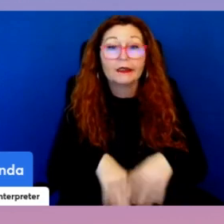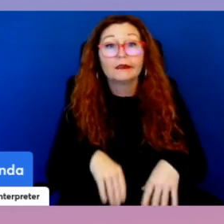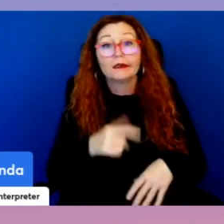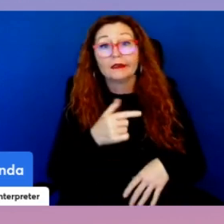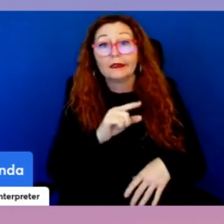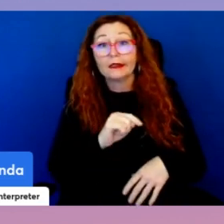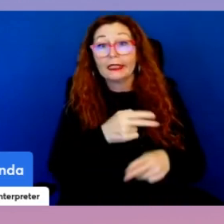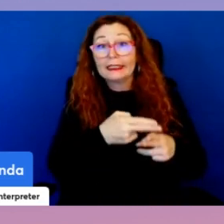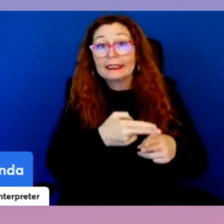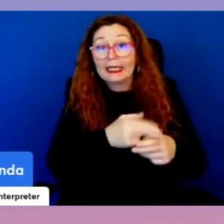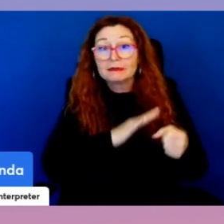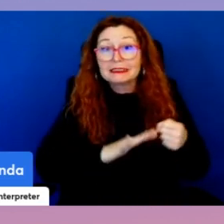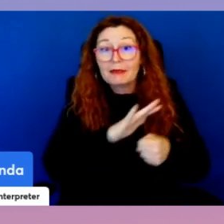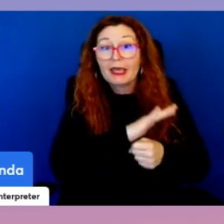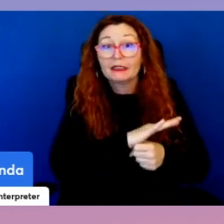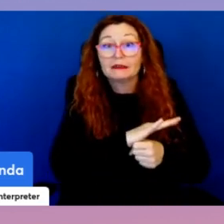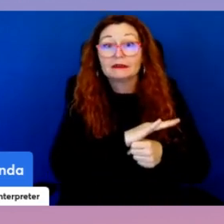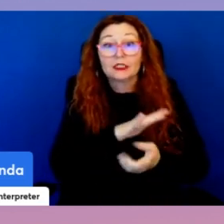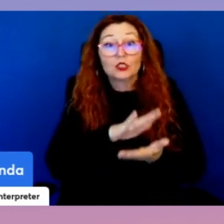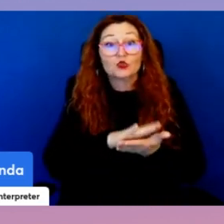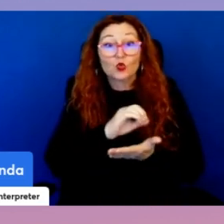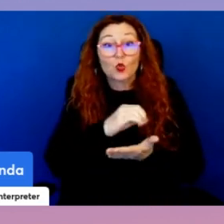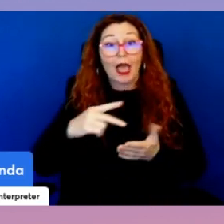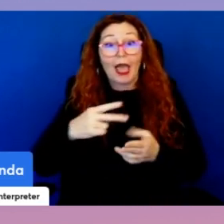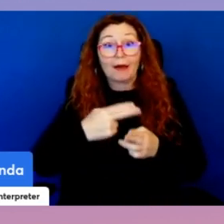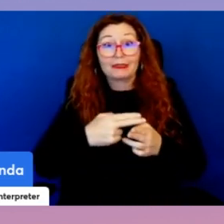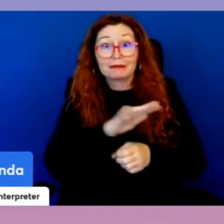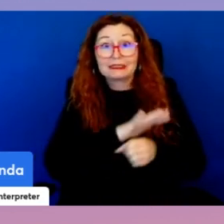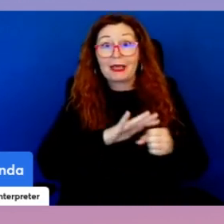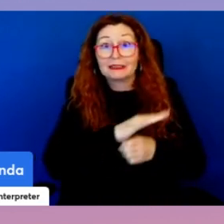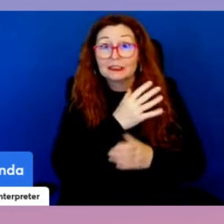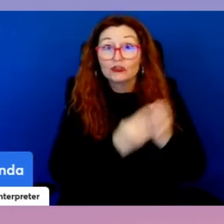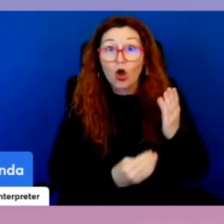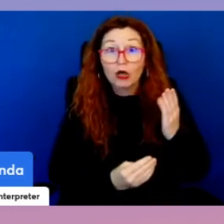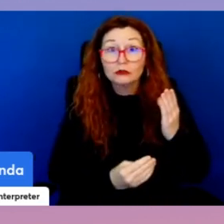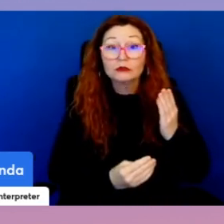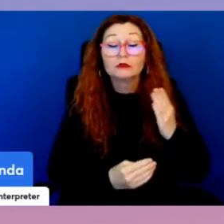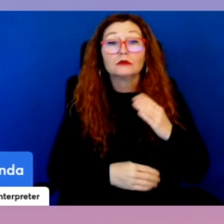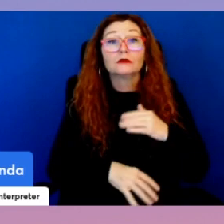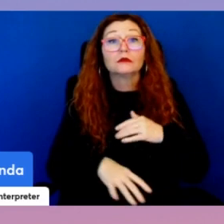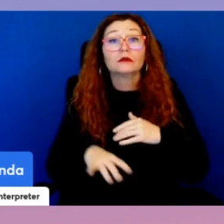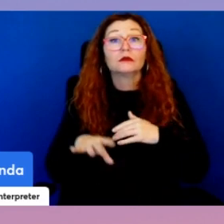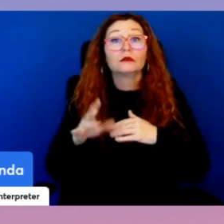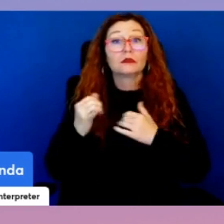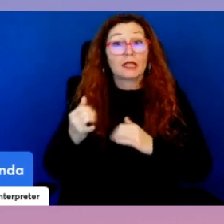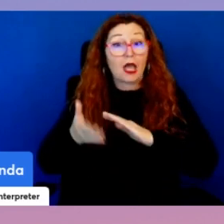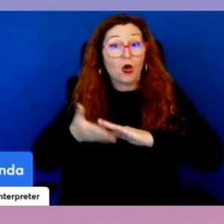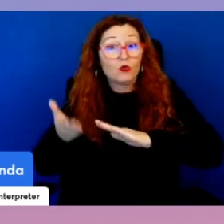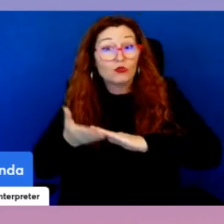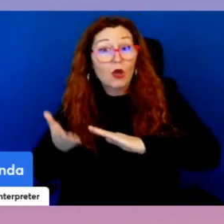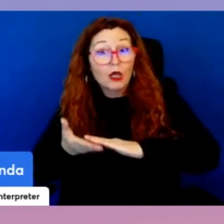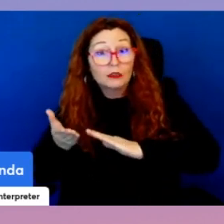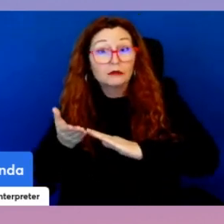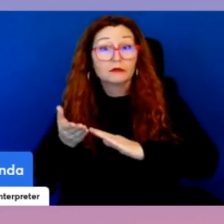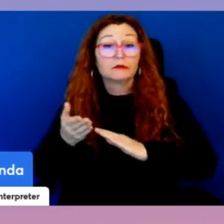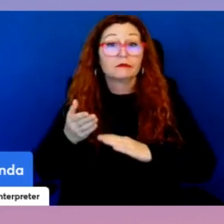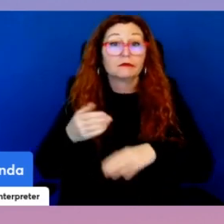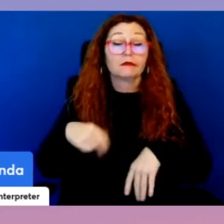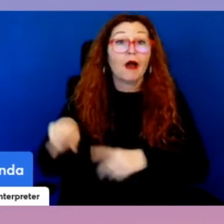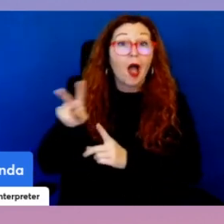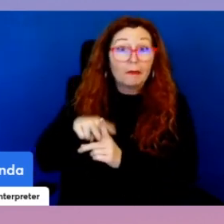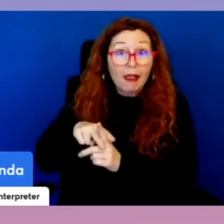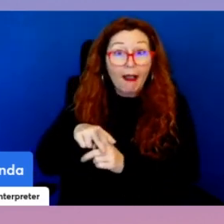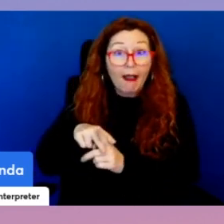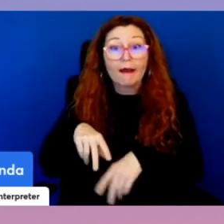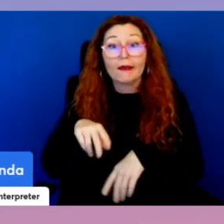school app namespace is gone. And now what we're going to do is we're going to run kubectl apply and use